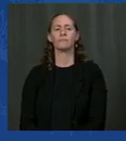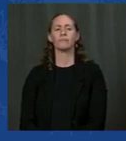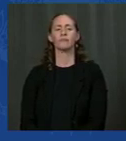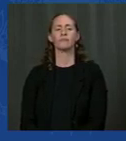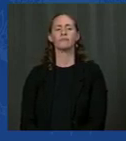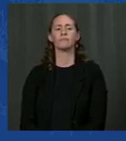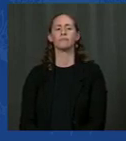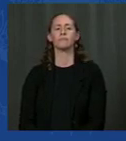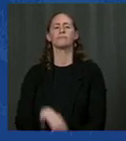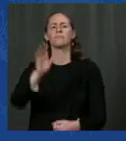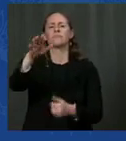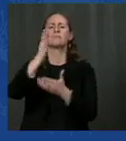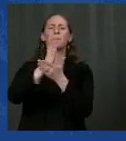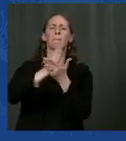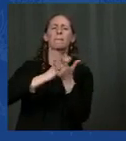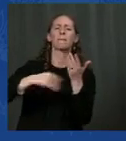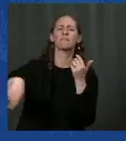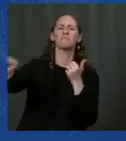cost.